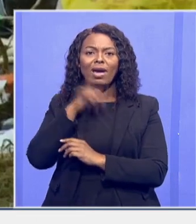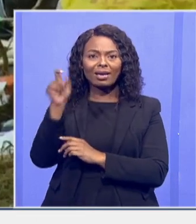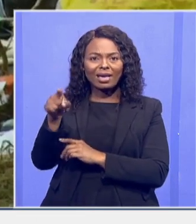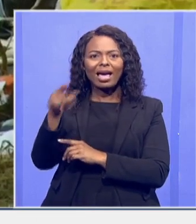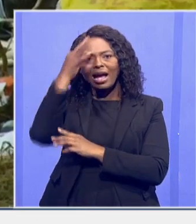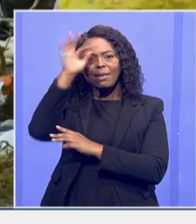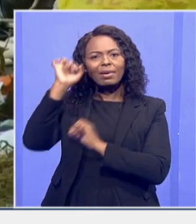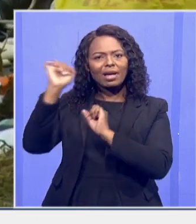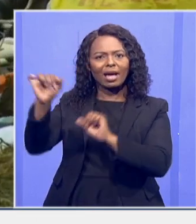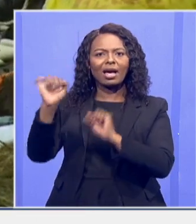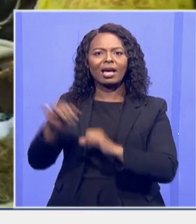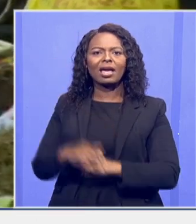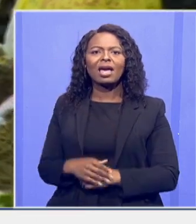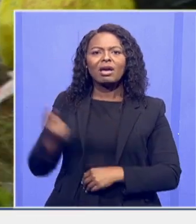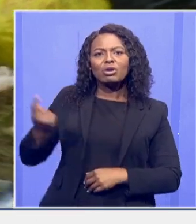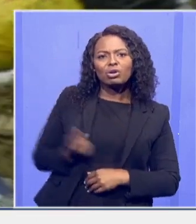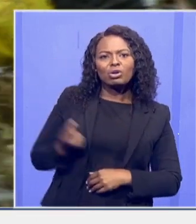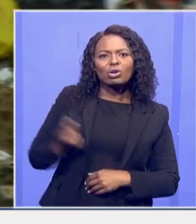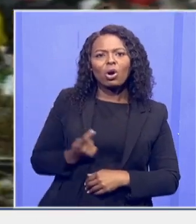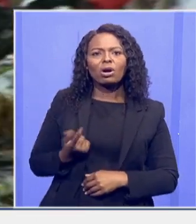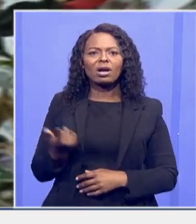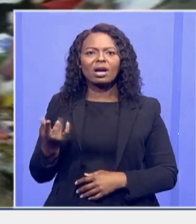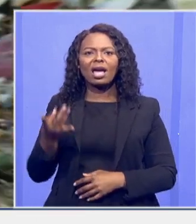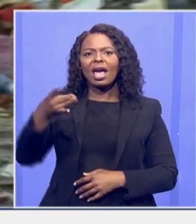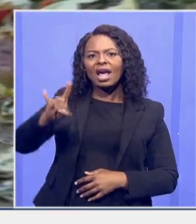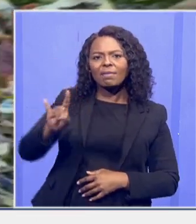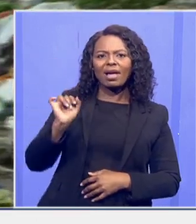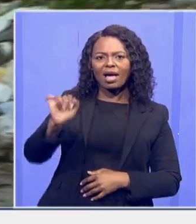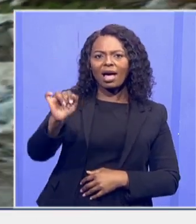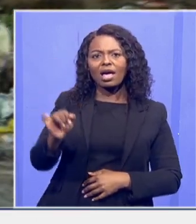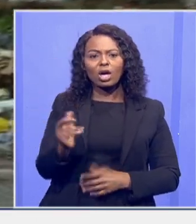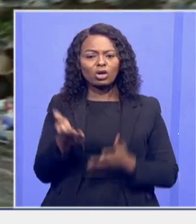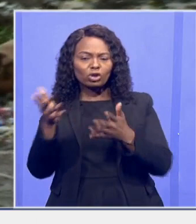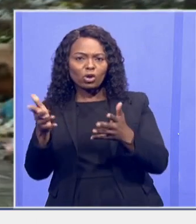his animals, his dogs, his pets live in the conditions that our people live